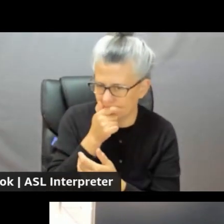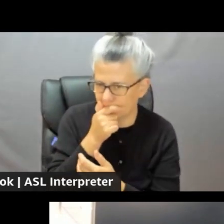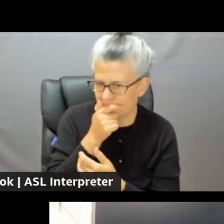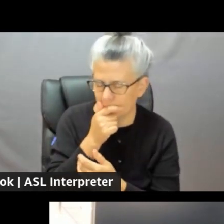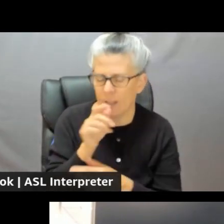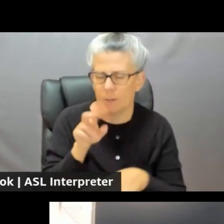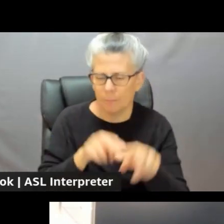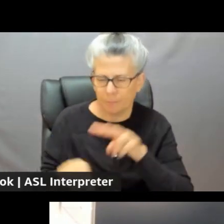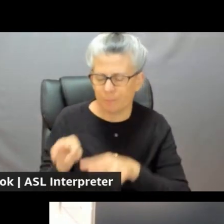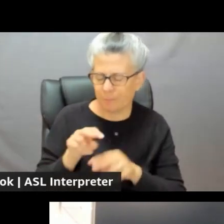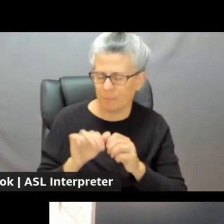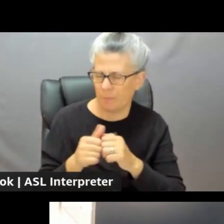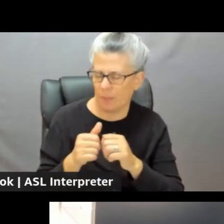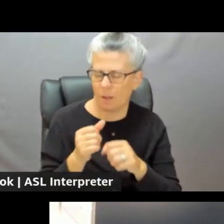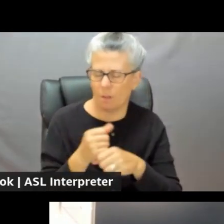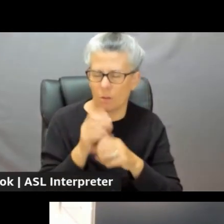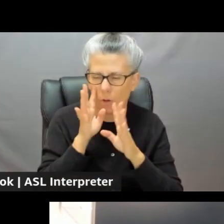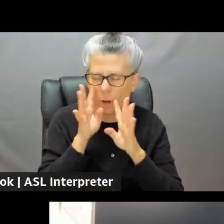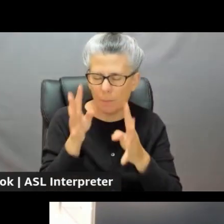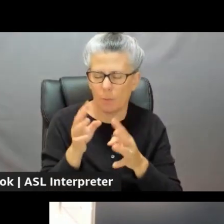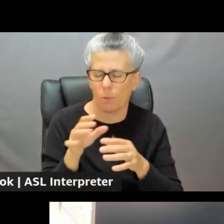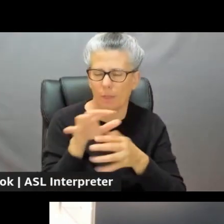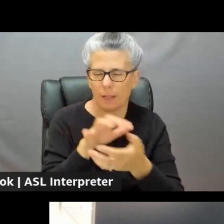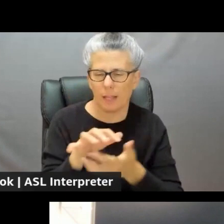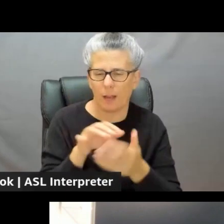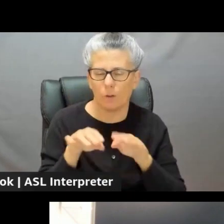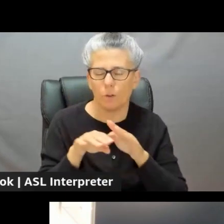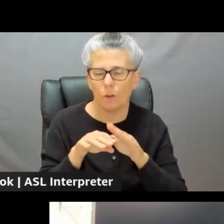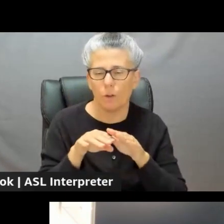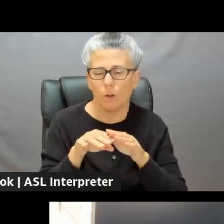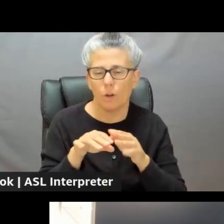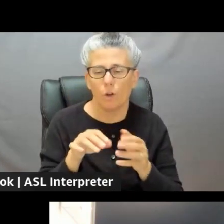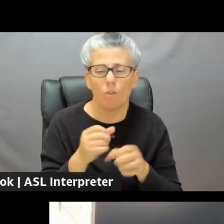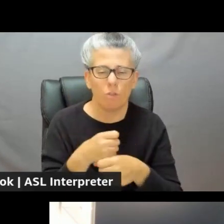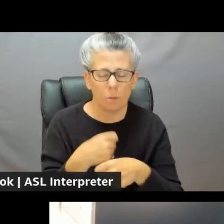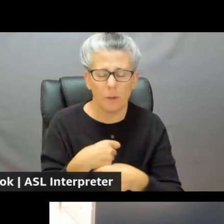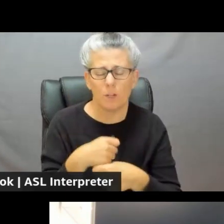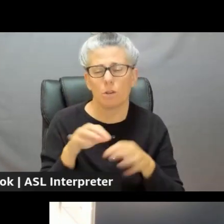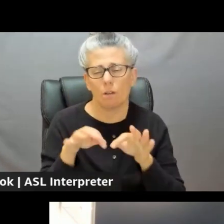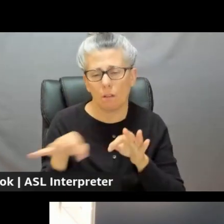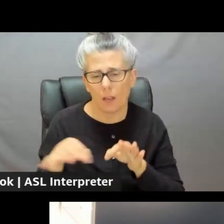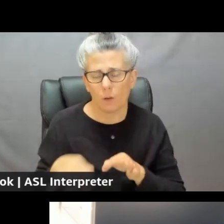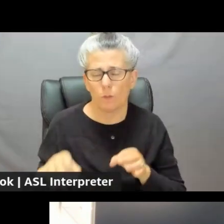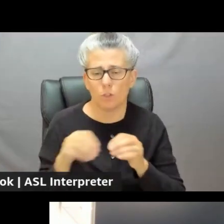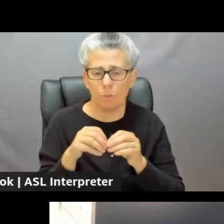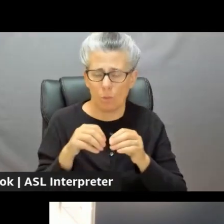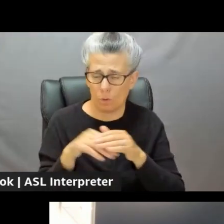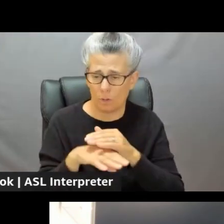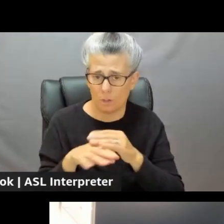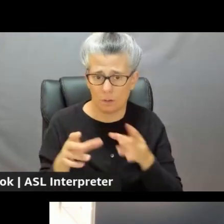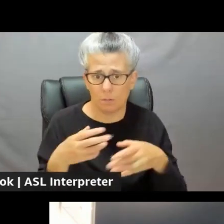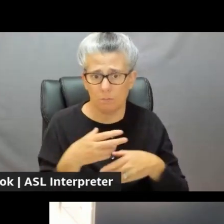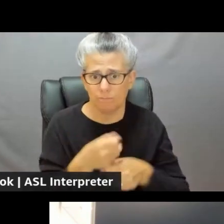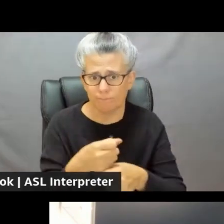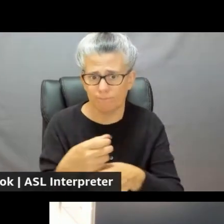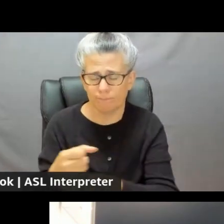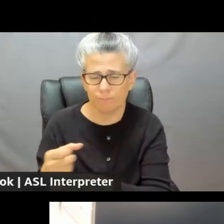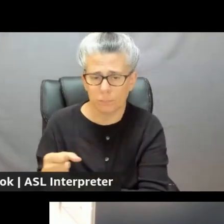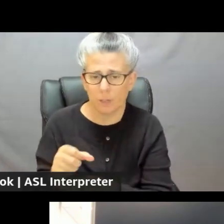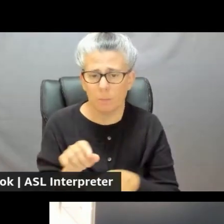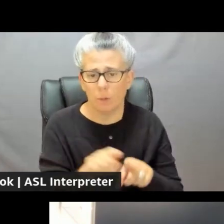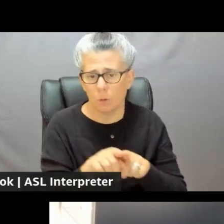whole CloudFormation LanguageExtensions transform, and the transform really allowed us to like not just take feedback from the community on like things that we want to